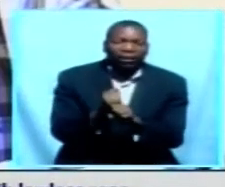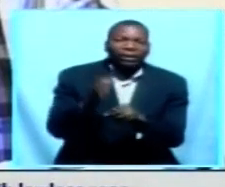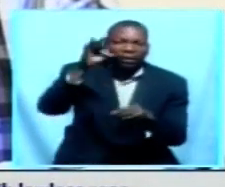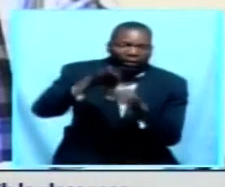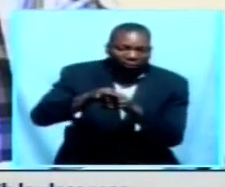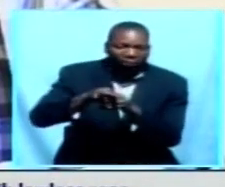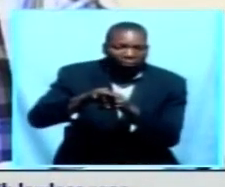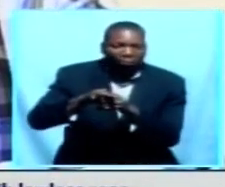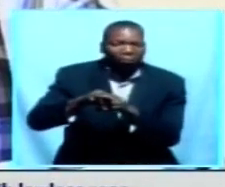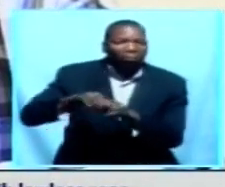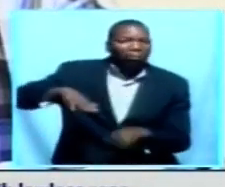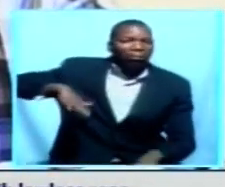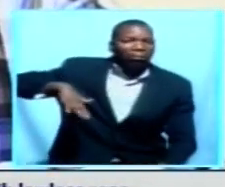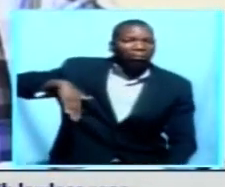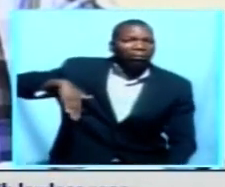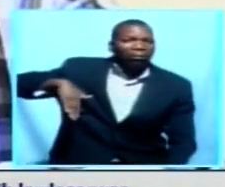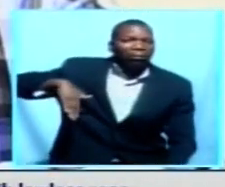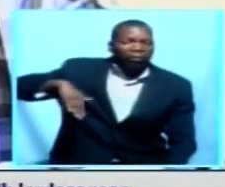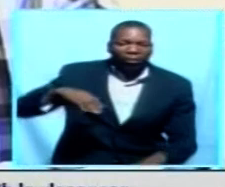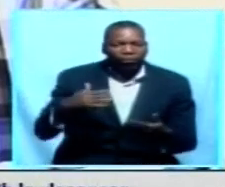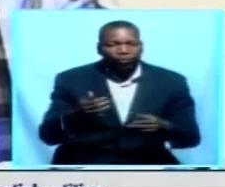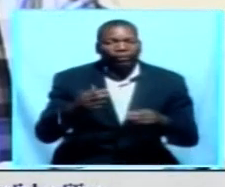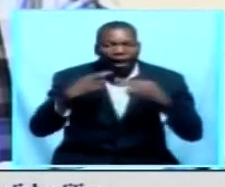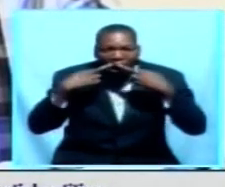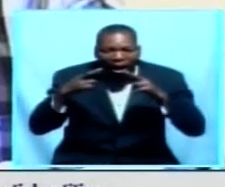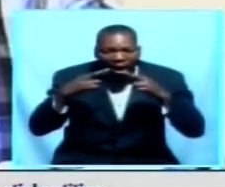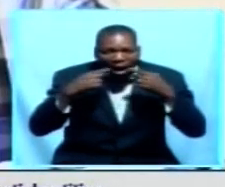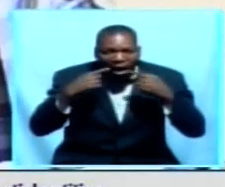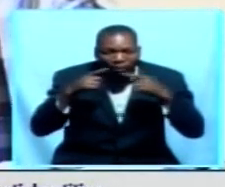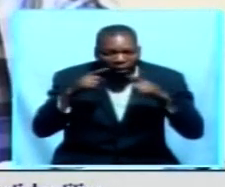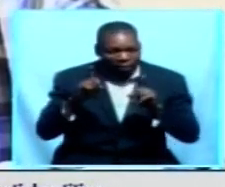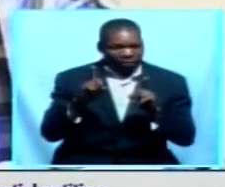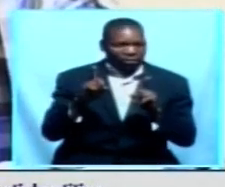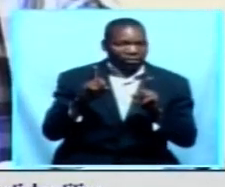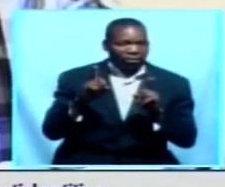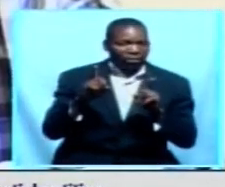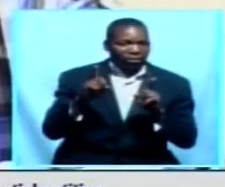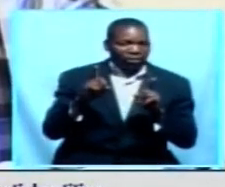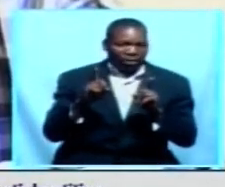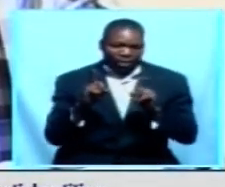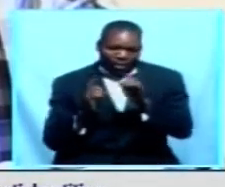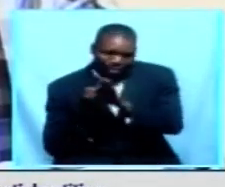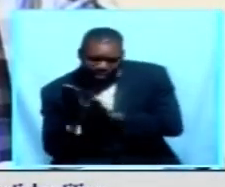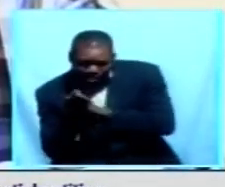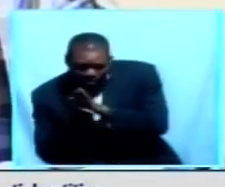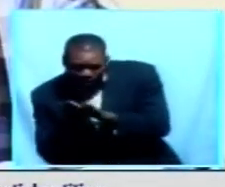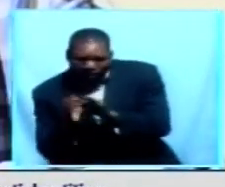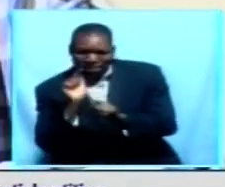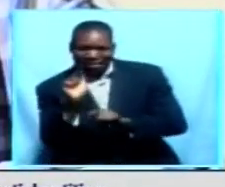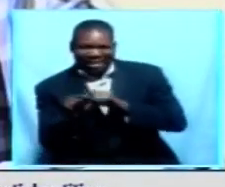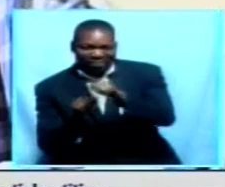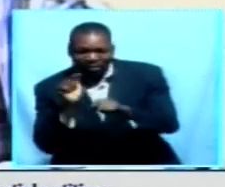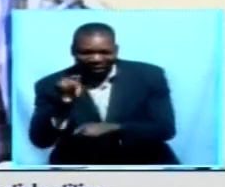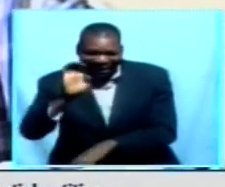elections and the announcements of the results. But behind the scene, they were accusing the Electoral Commission of Zambia in order to